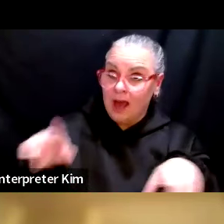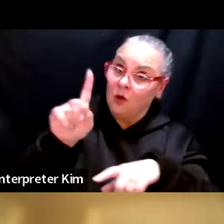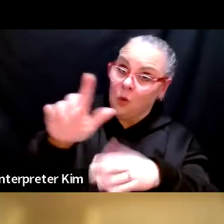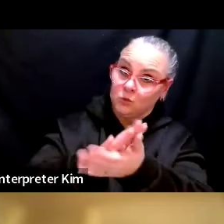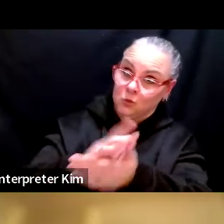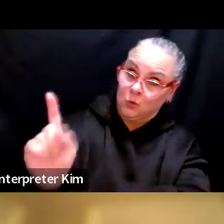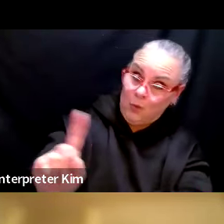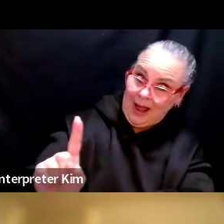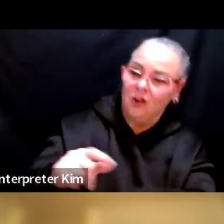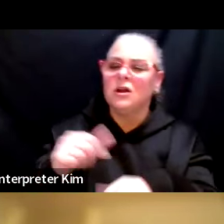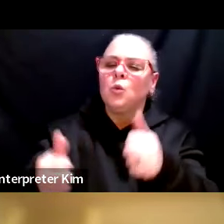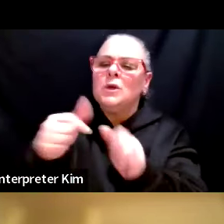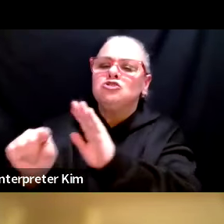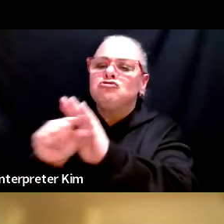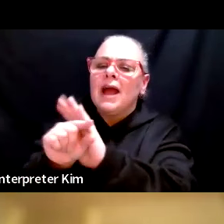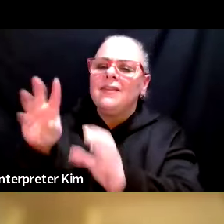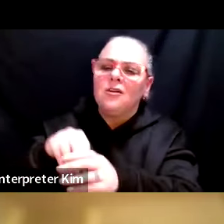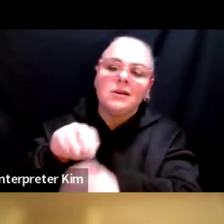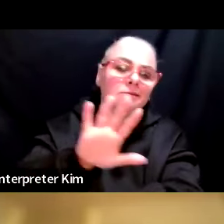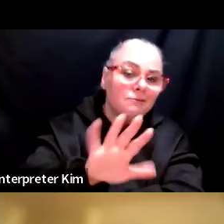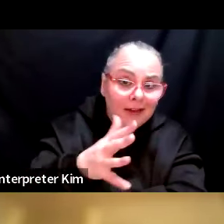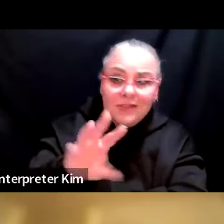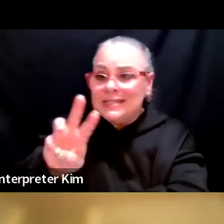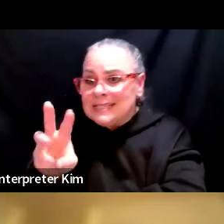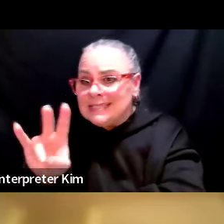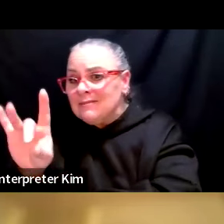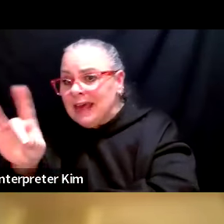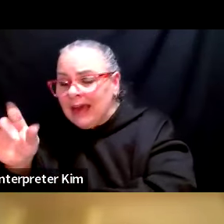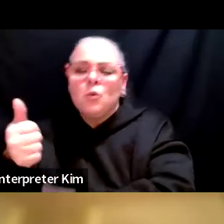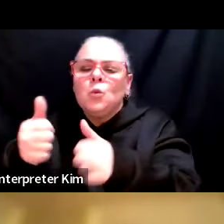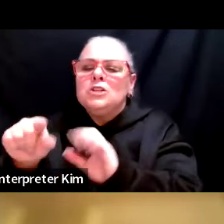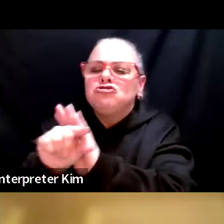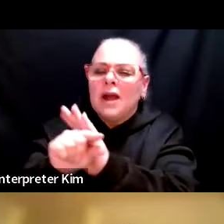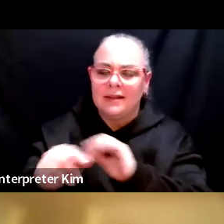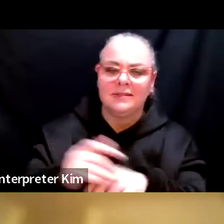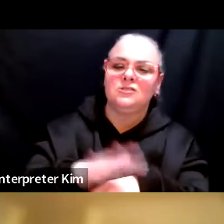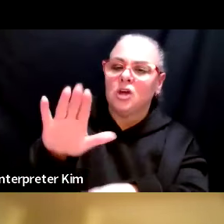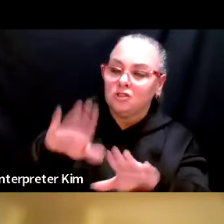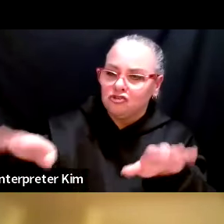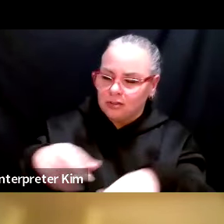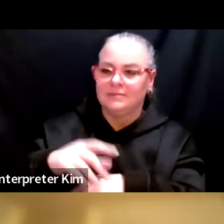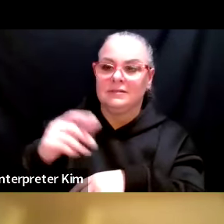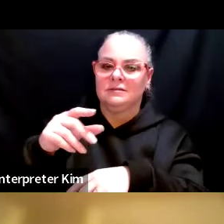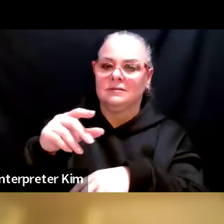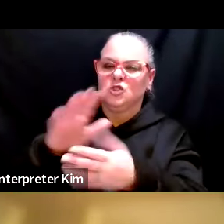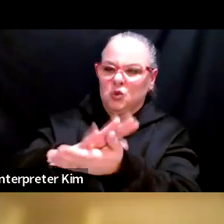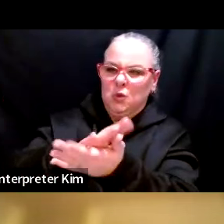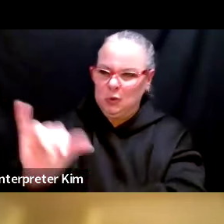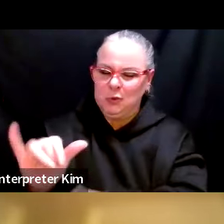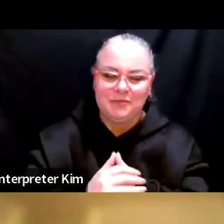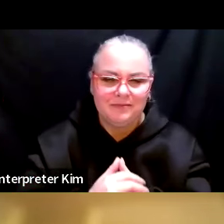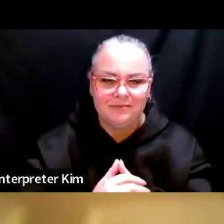are, just so we know who's out there. So your child or children's grade levels and what school they go to in the chat, just so we